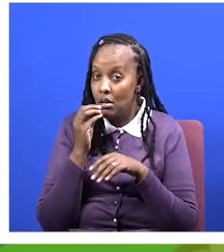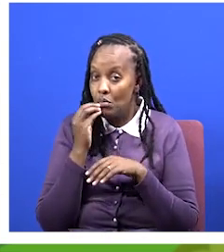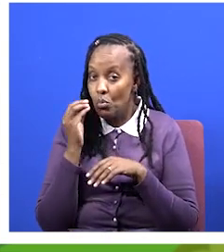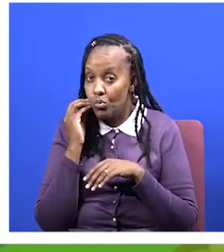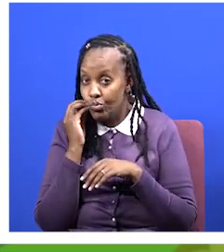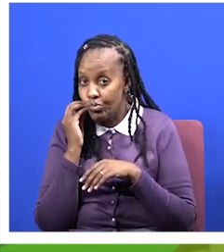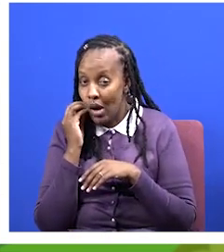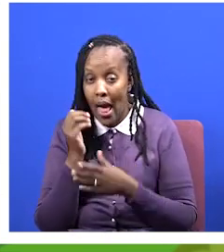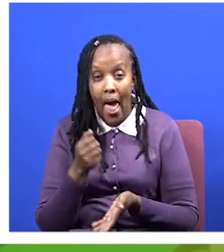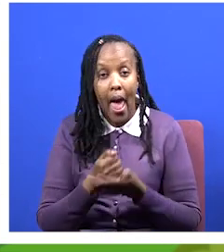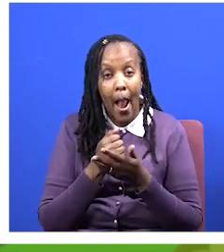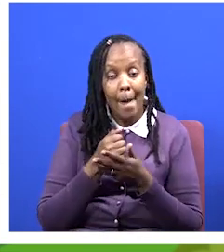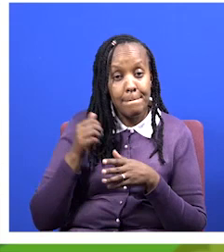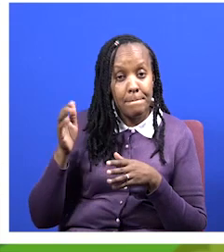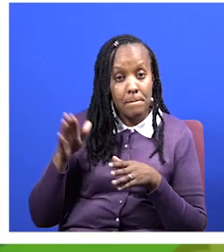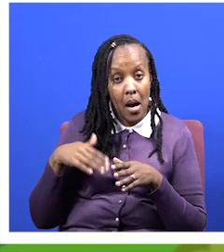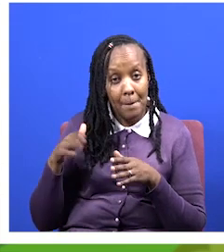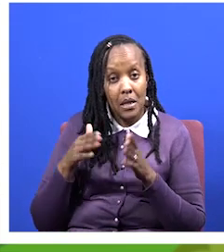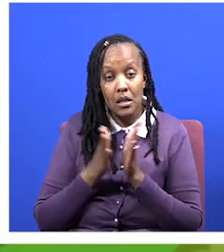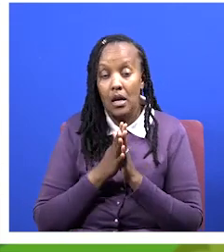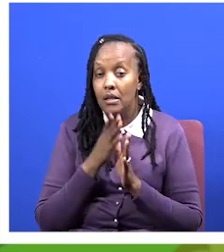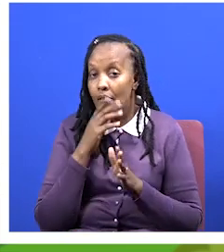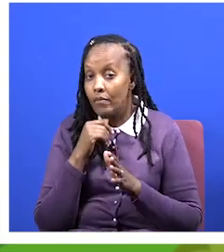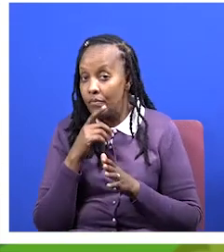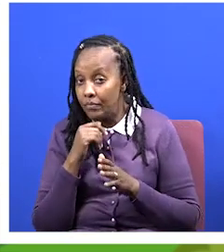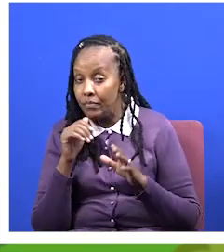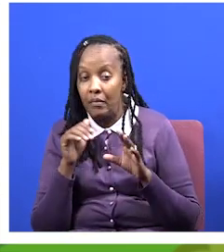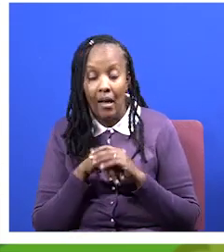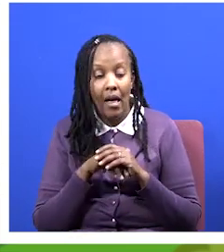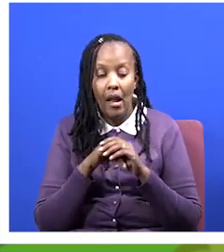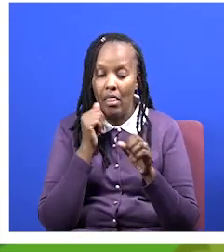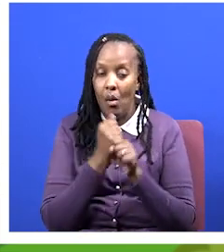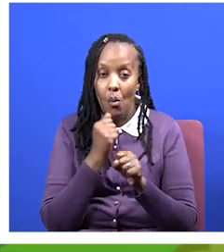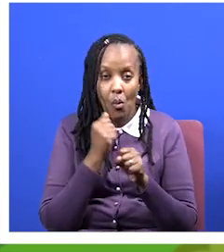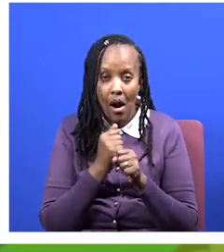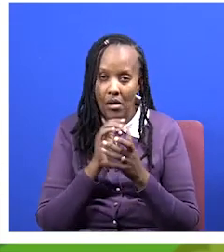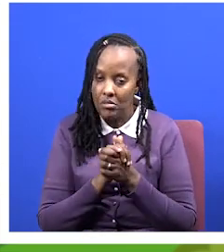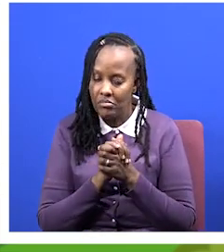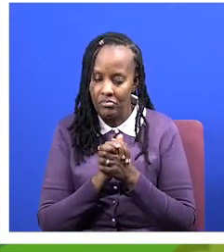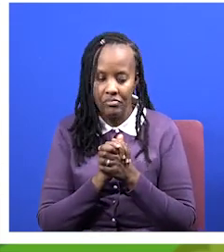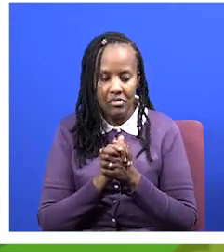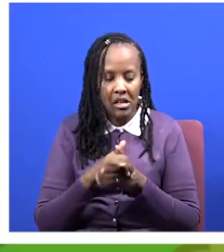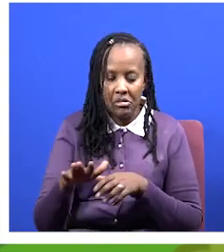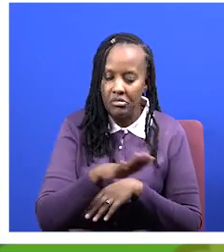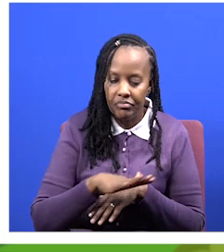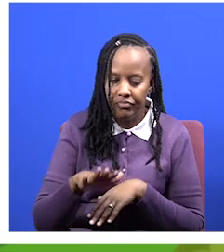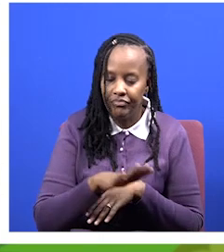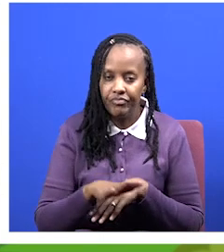home. Help mommy and daddy with the housework. Help to clear the